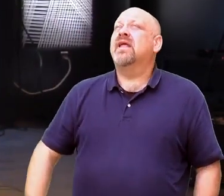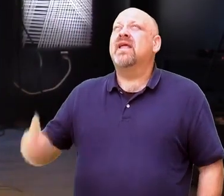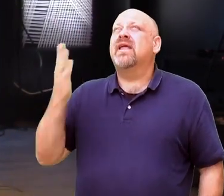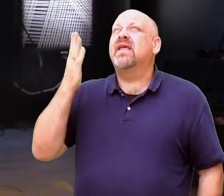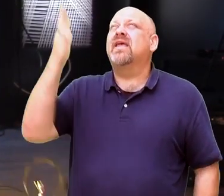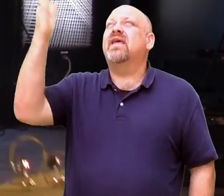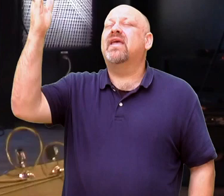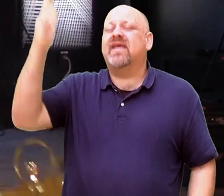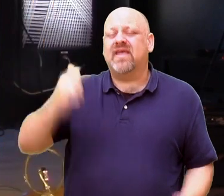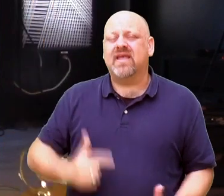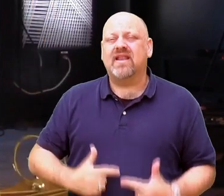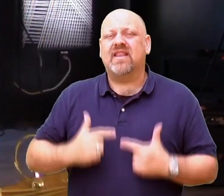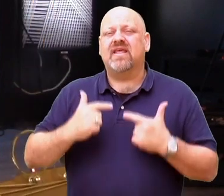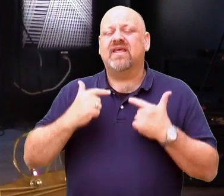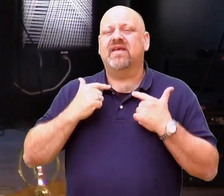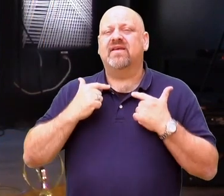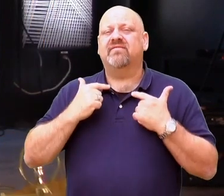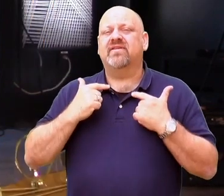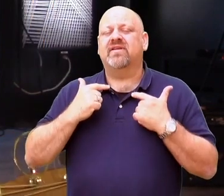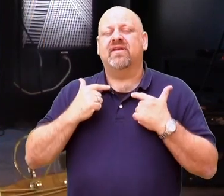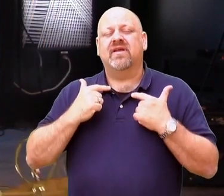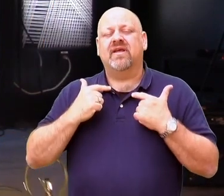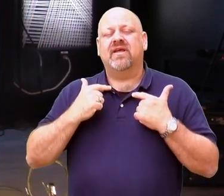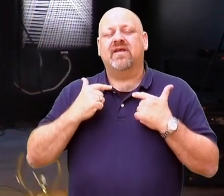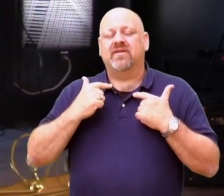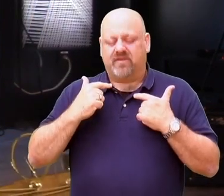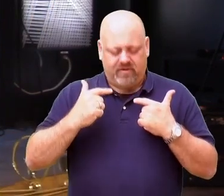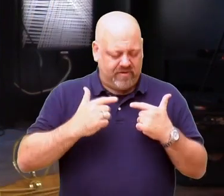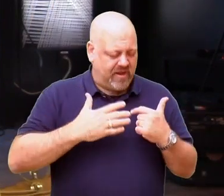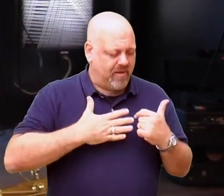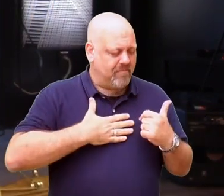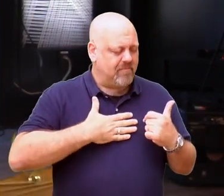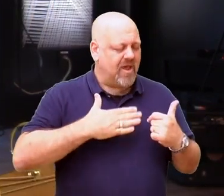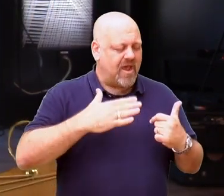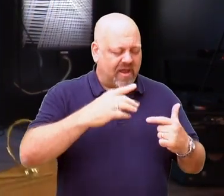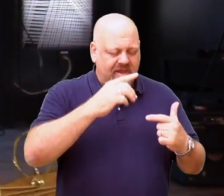Redeemer, He lives.